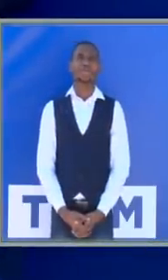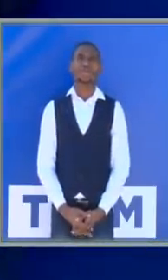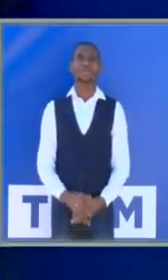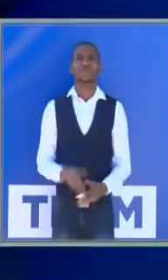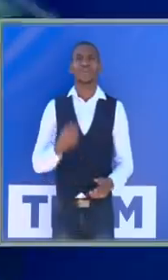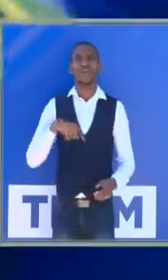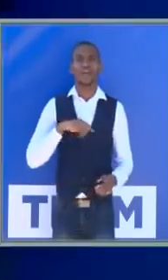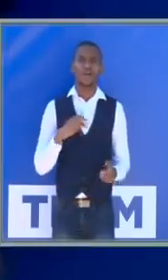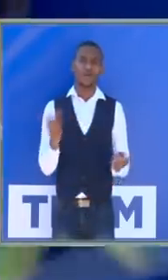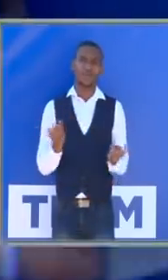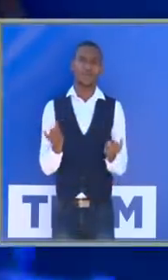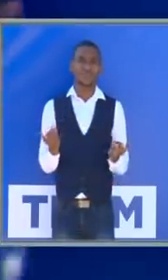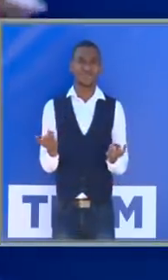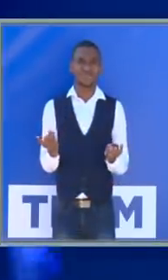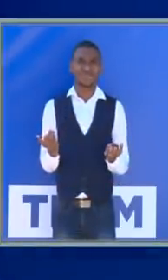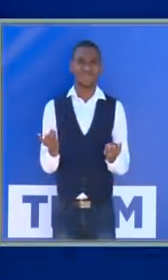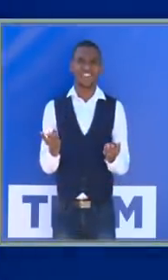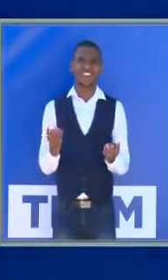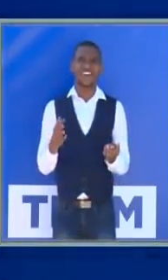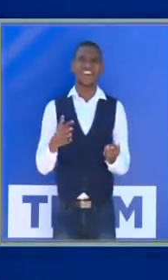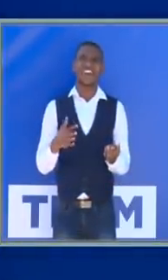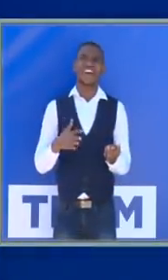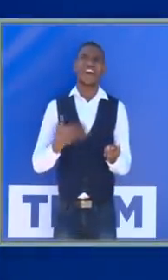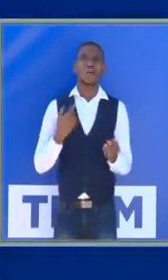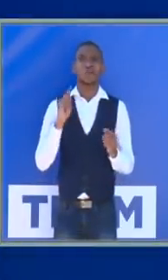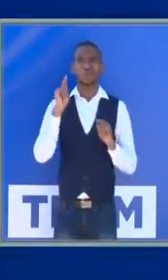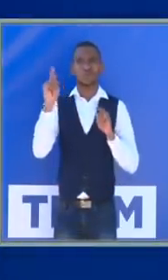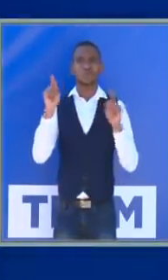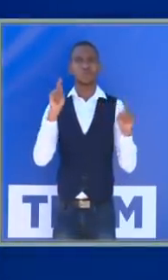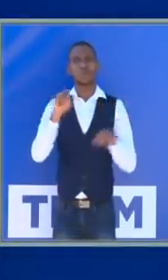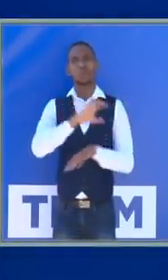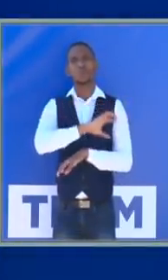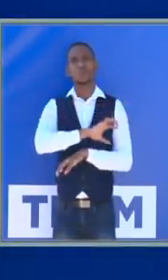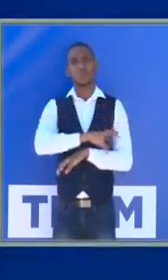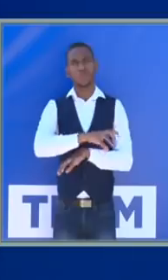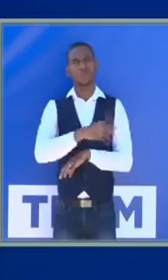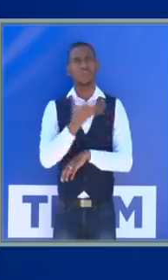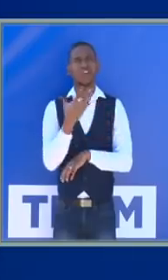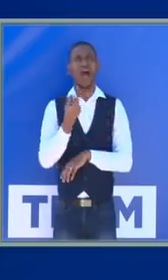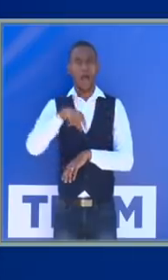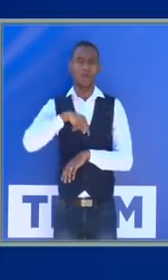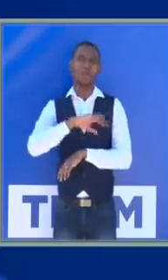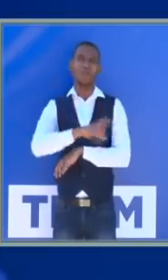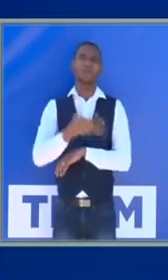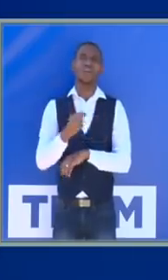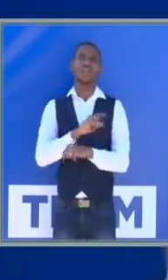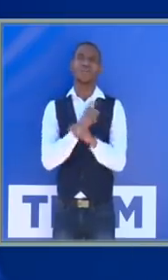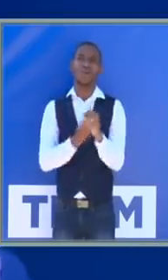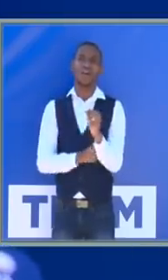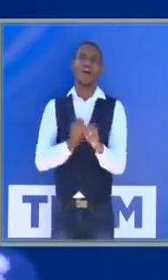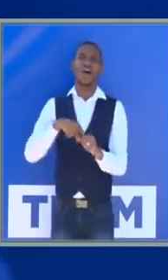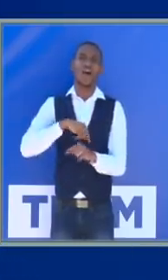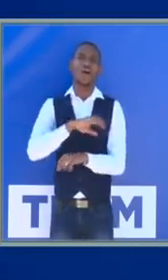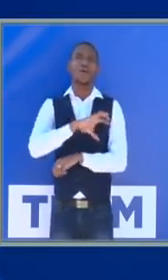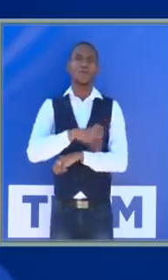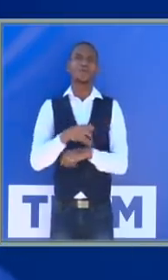Bagaethu, I want our provinces to have more power. I want our provinces to run